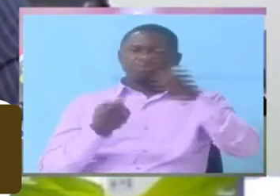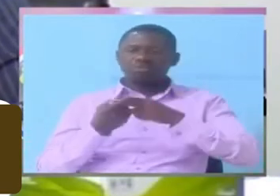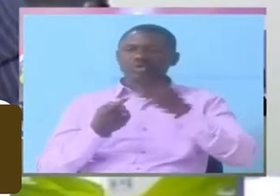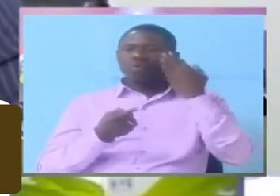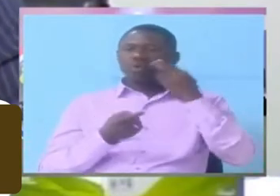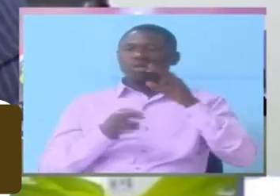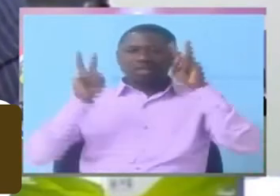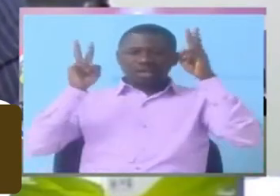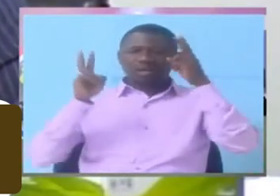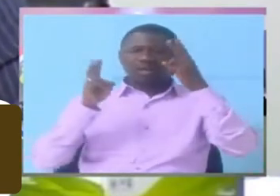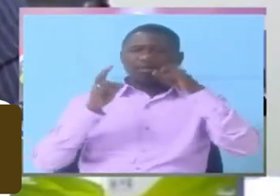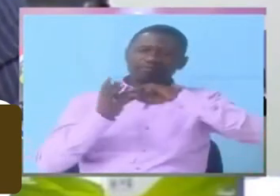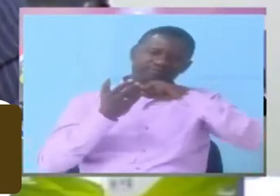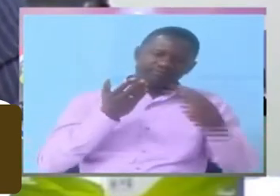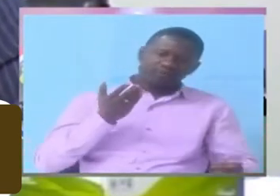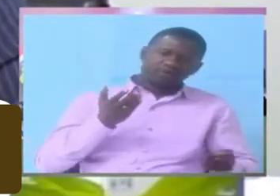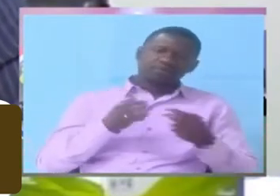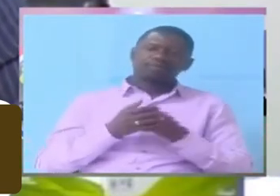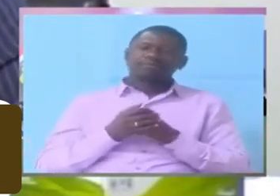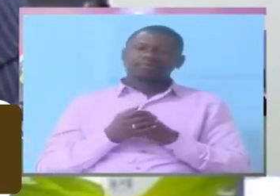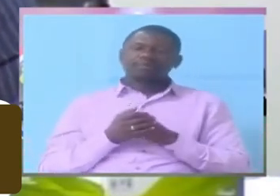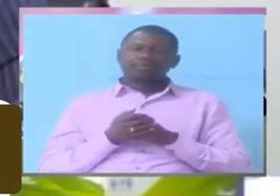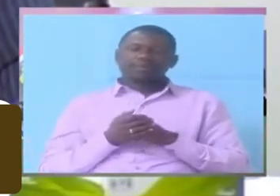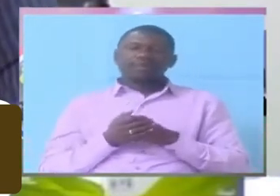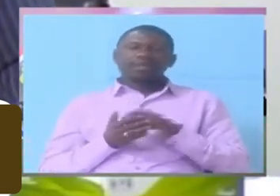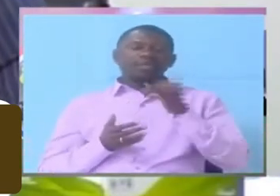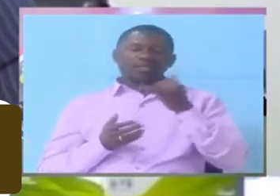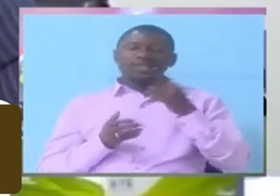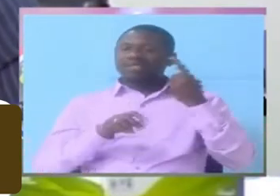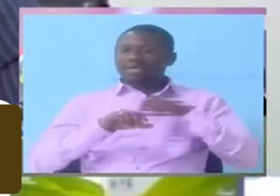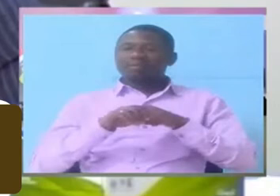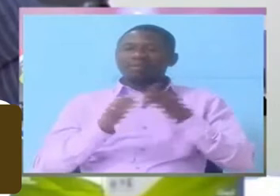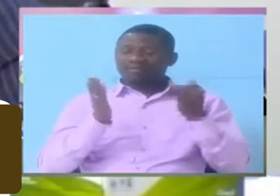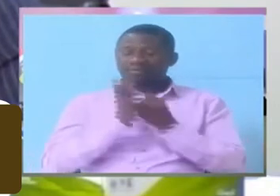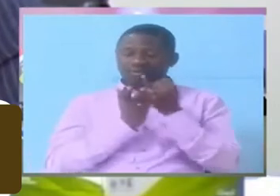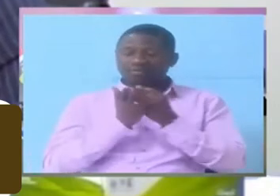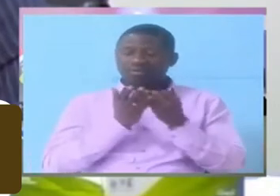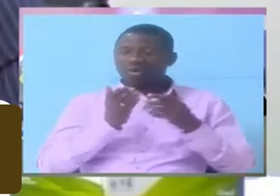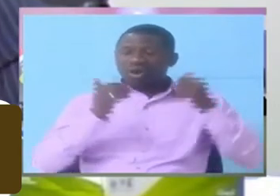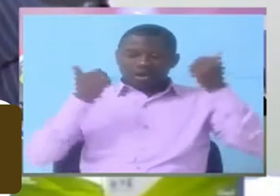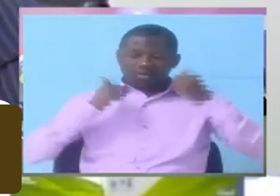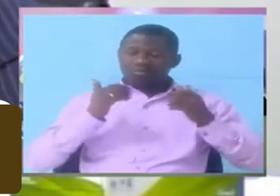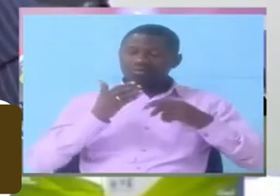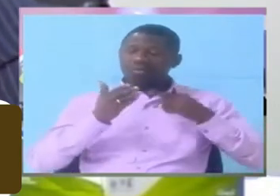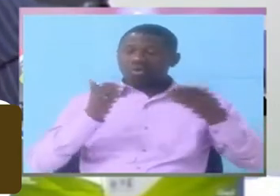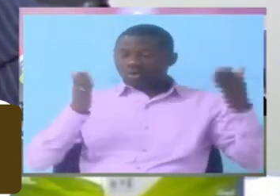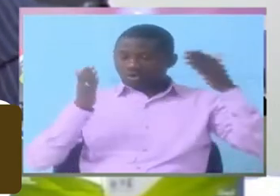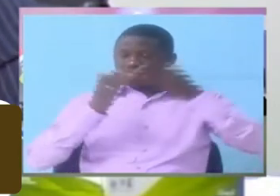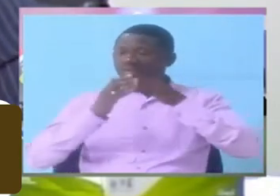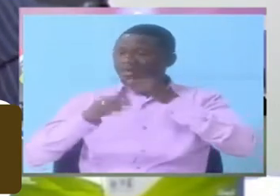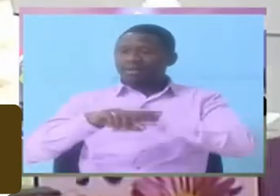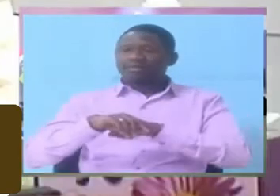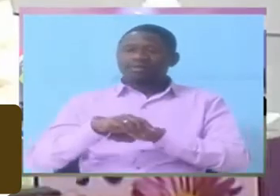But the investigations was on for that up to that point. Is Tembo? Yes, immediately after